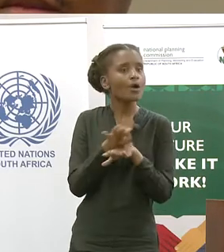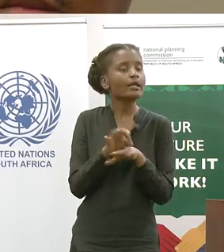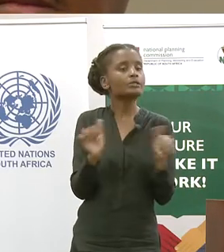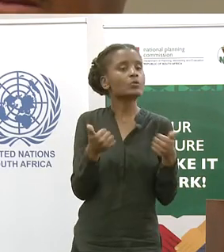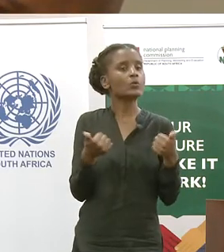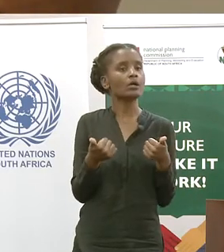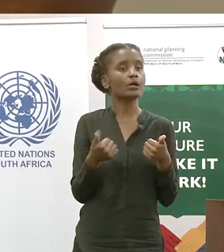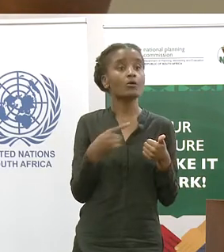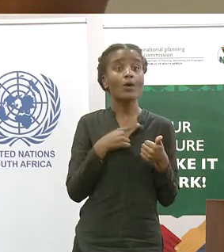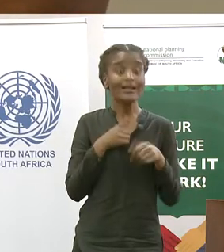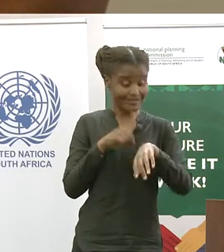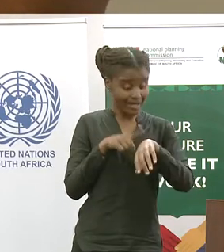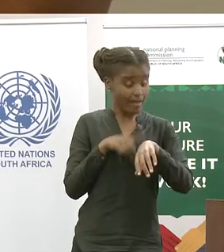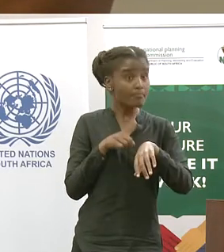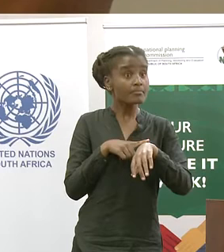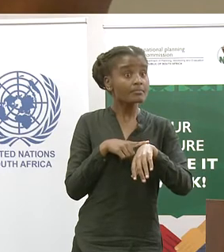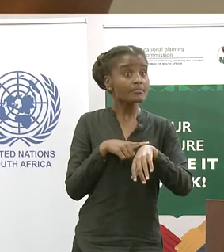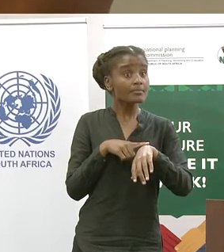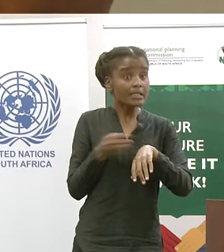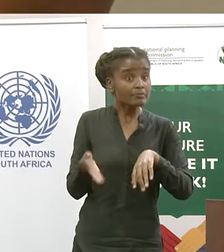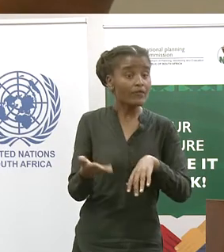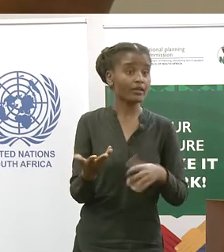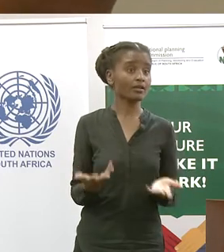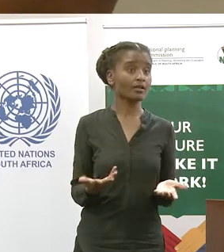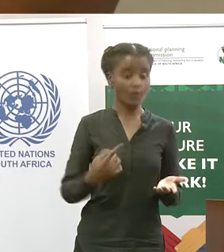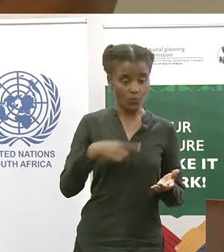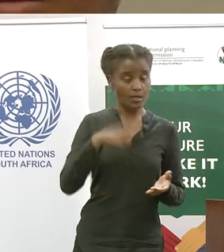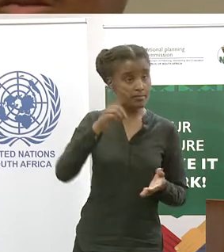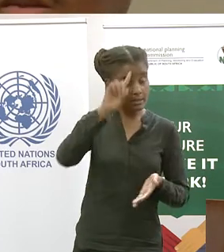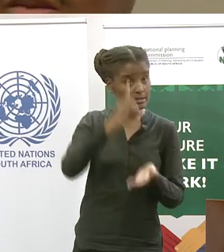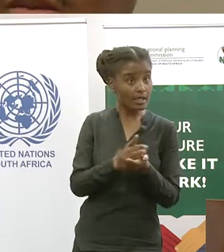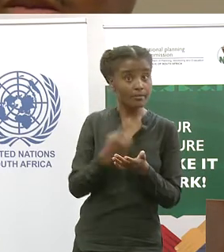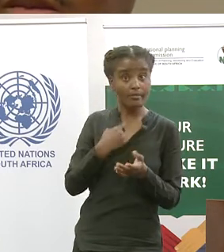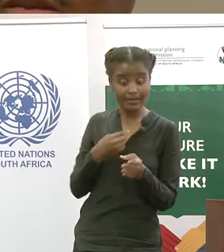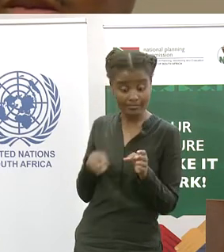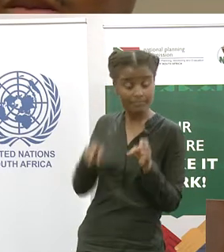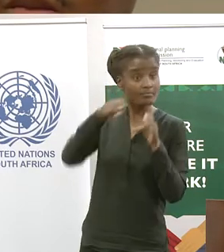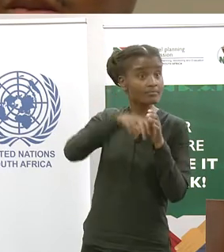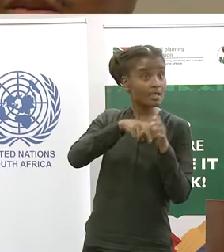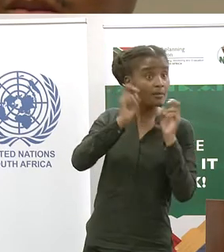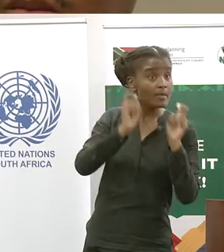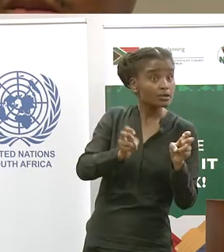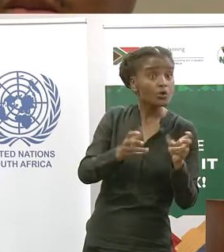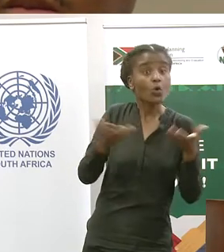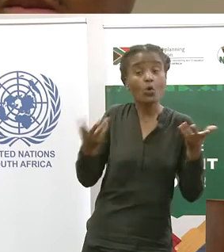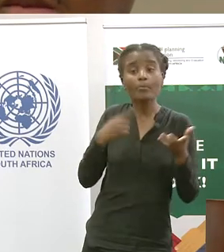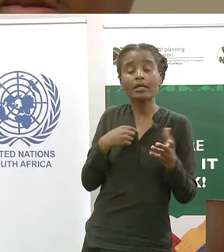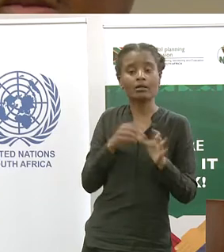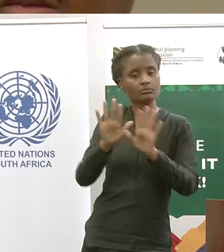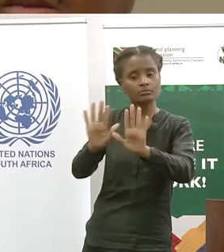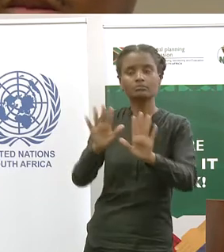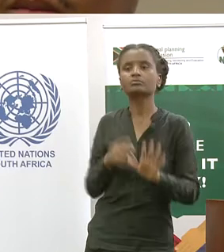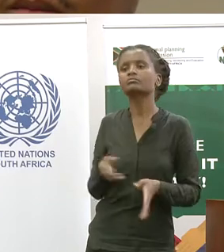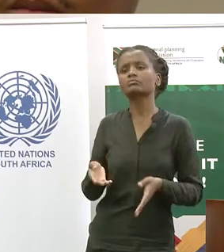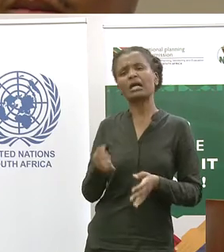or without us. And we need to decide, are we going to be in the bus, or are we going to wait at the bus stop, or are we going